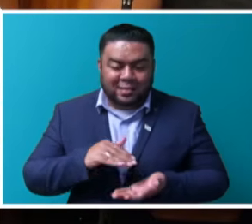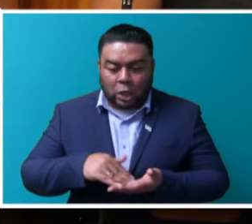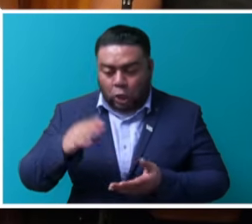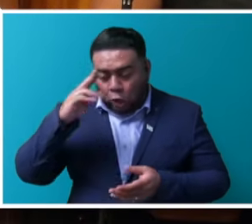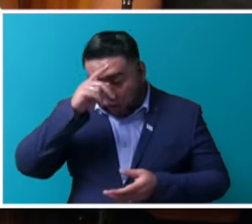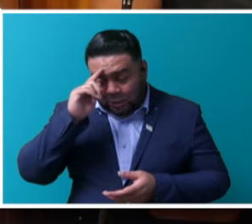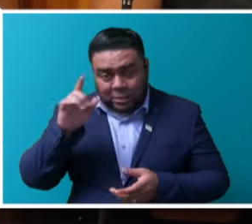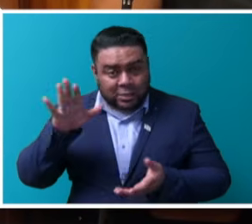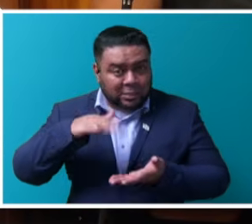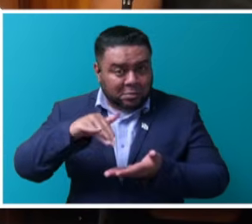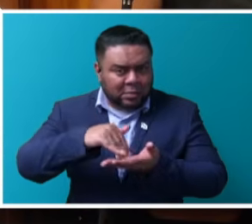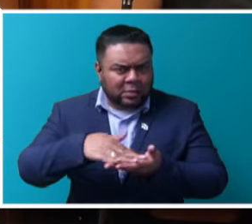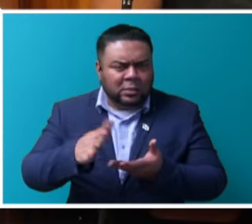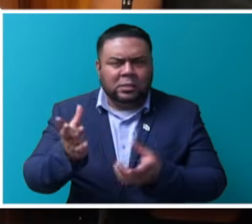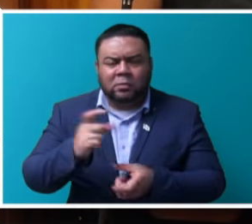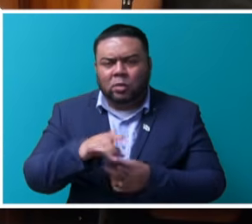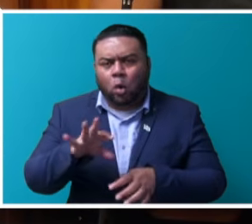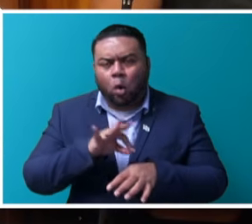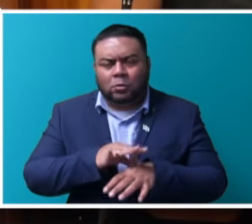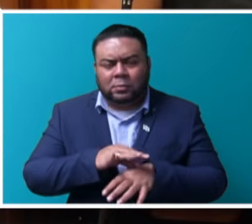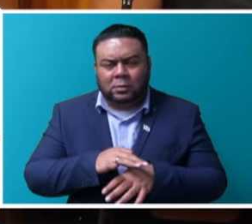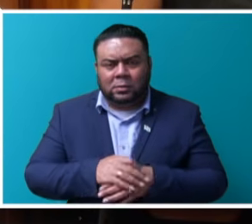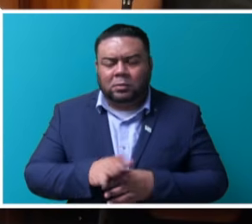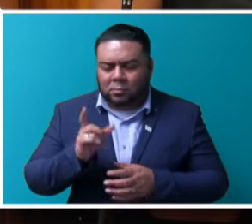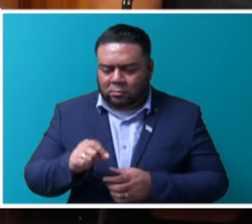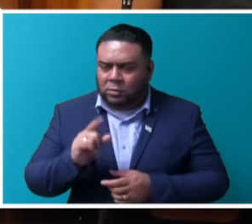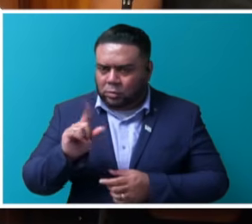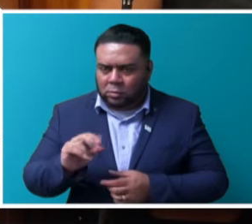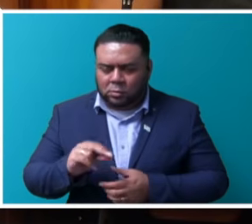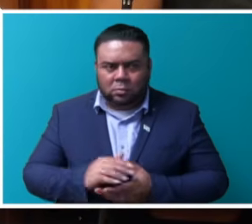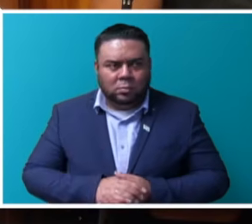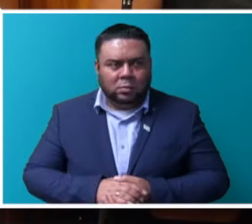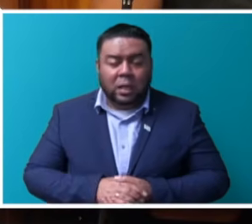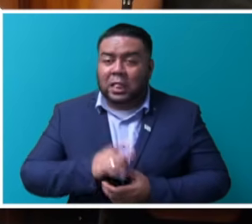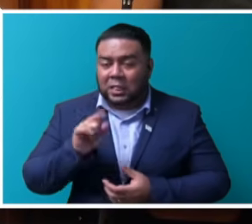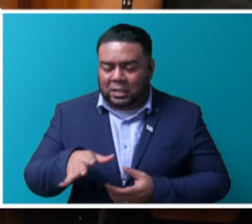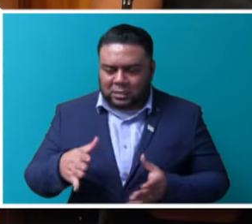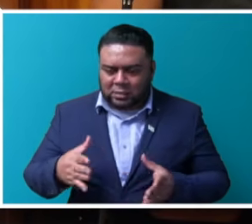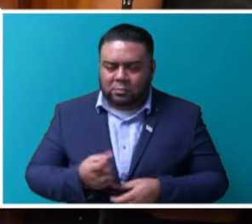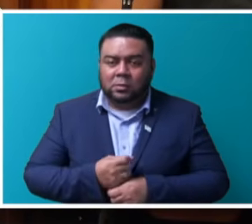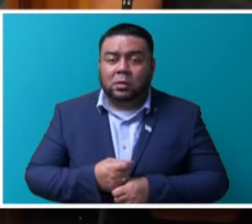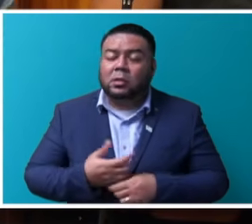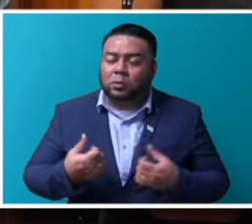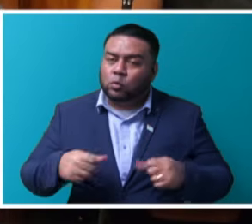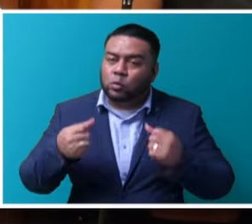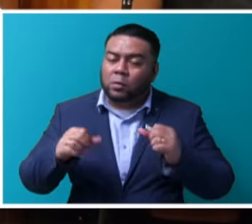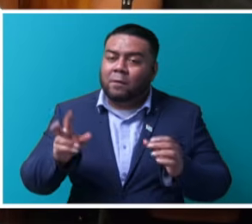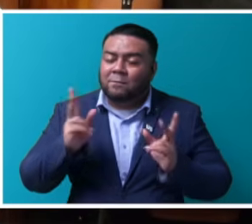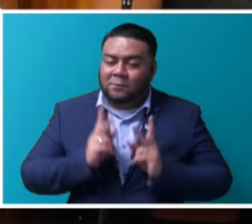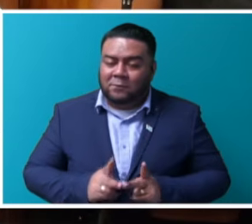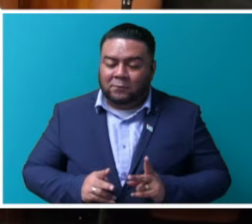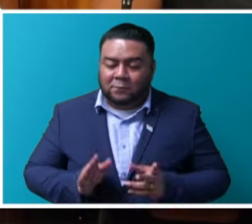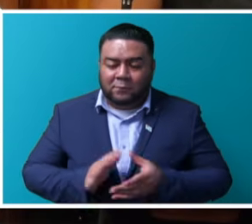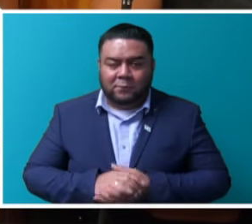and subdivisional hospitals across the country have been undertaken. These upgrades have not only enhanced the physical conditions of our